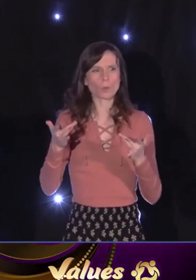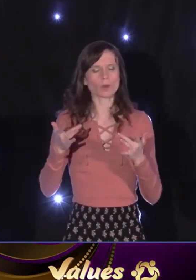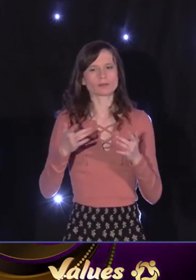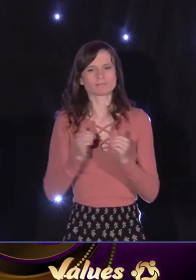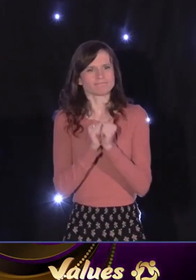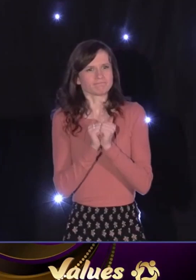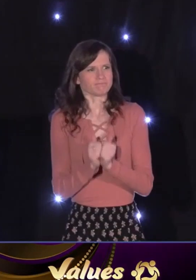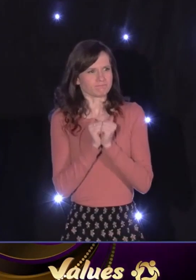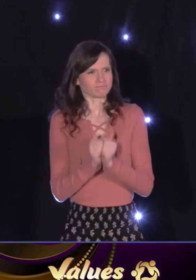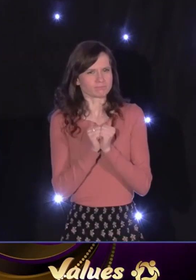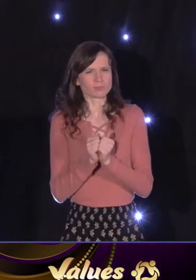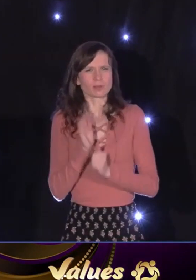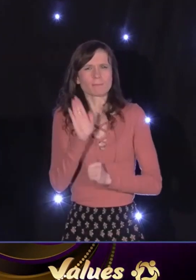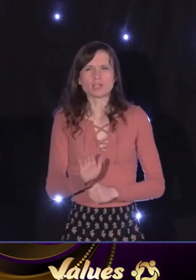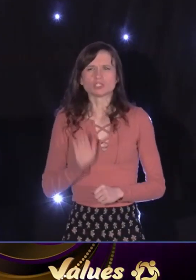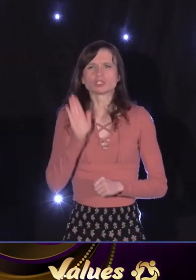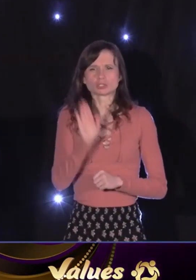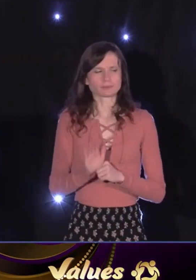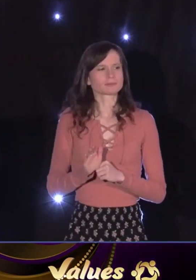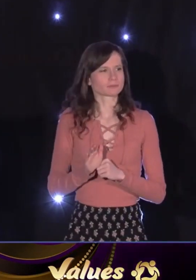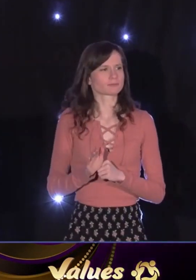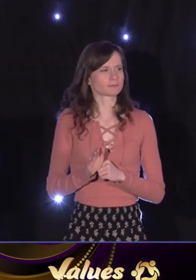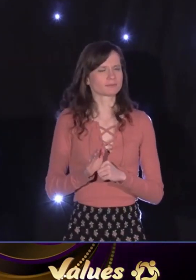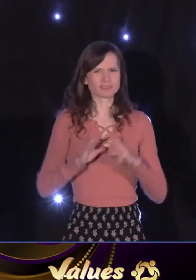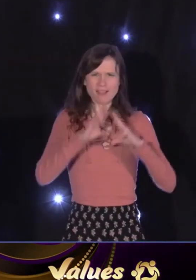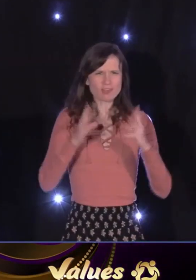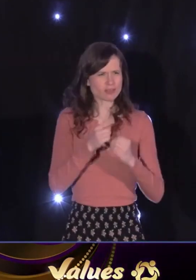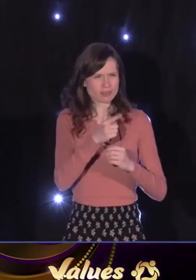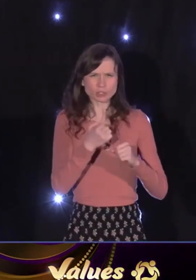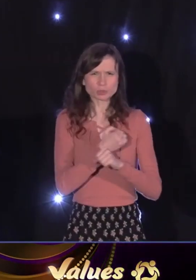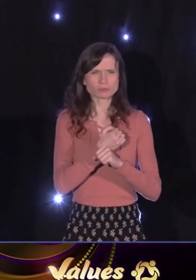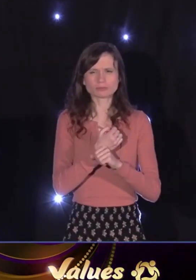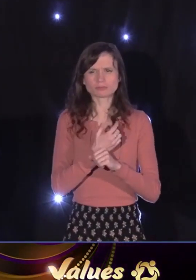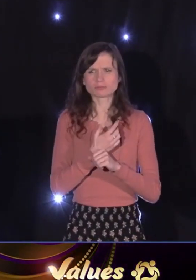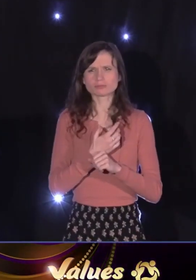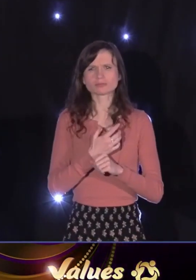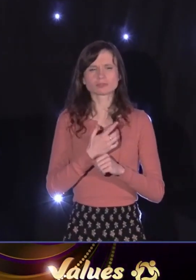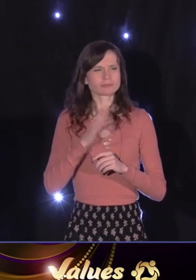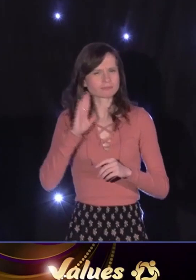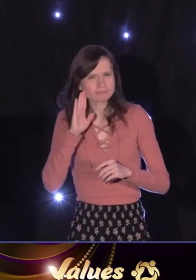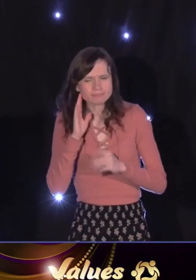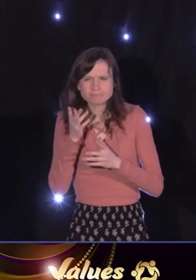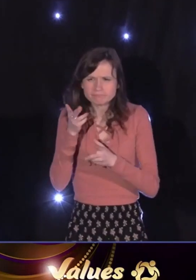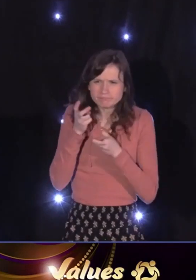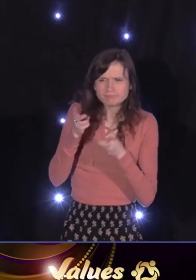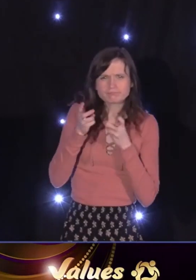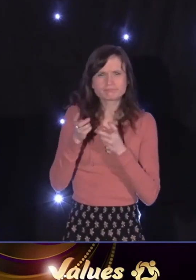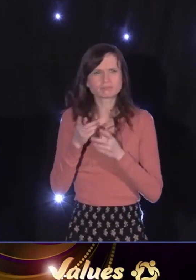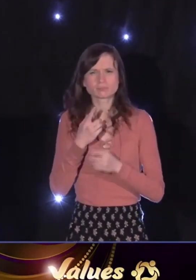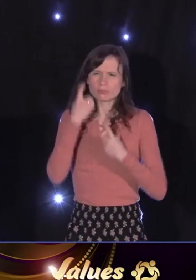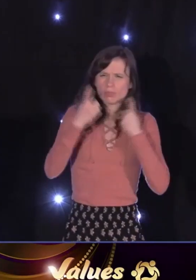value of compassionate in everything that they do at work, always listening and considering